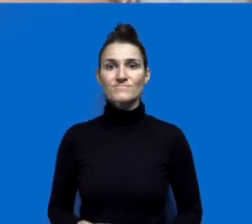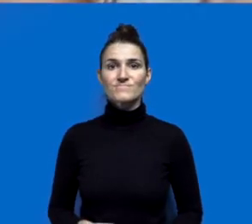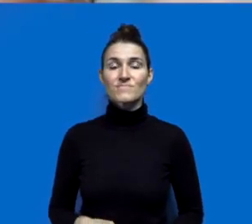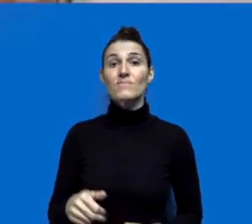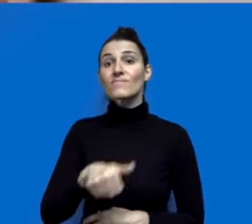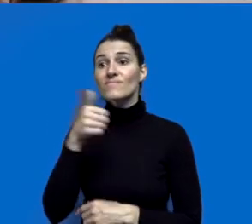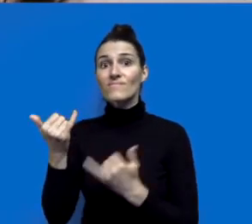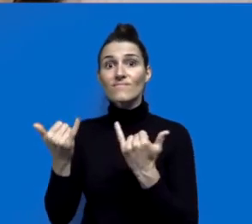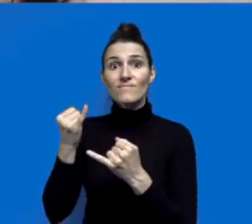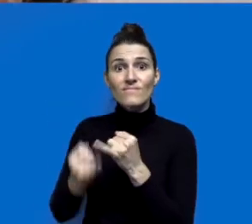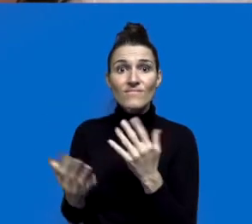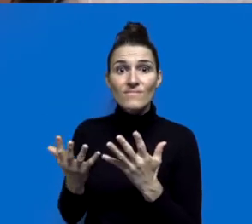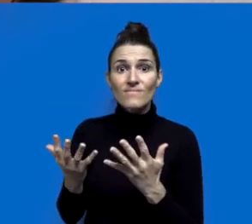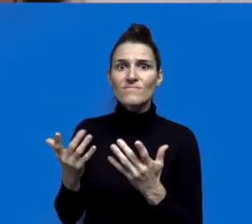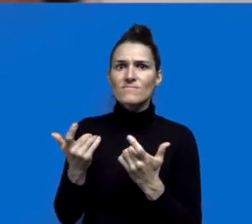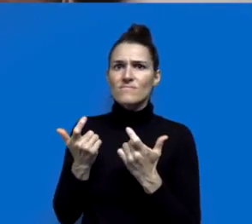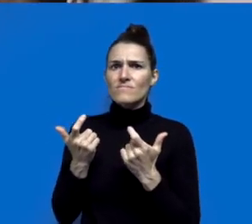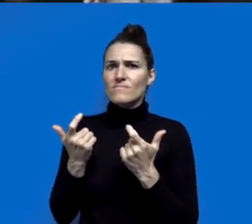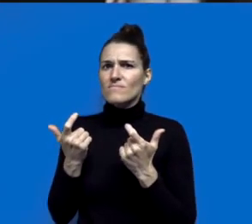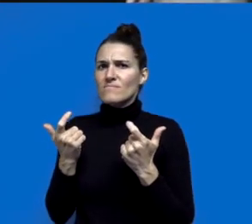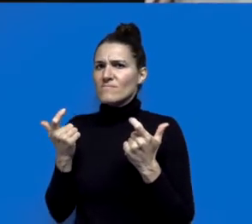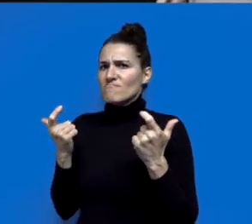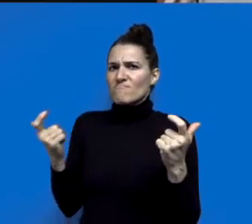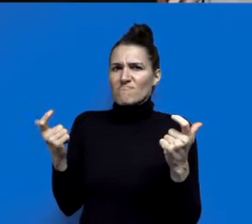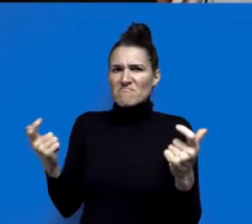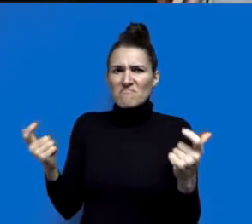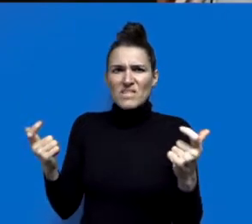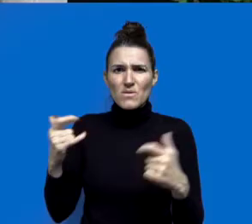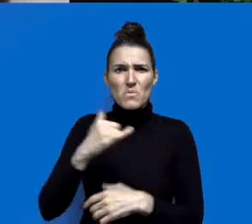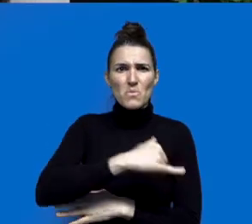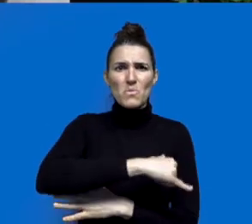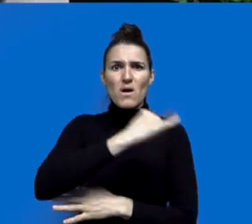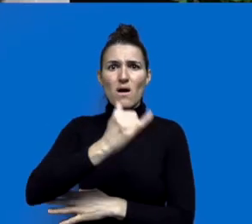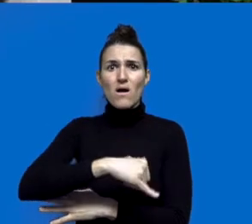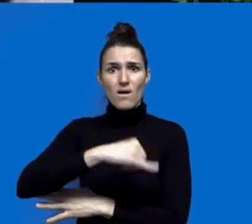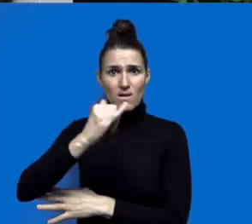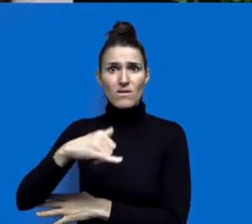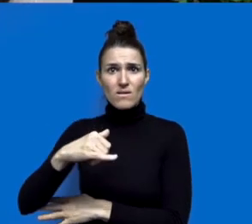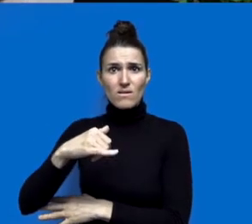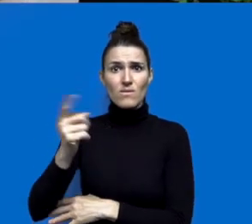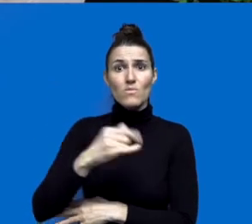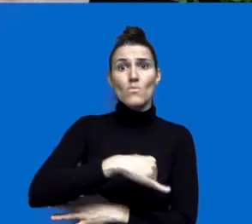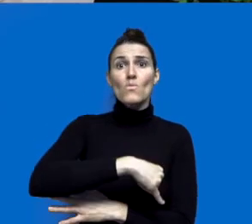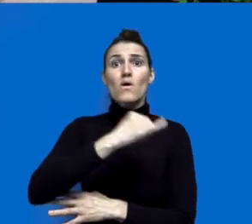And finally, there is a great big huge